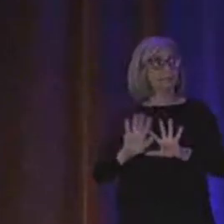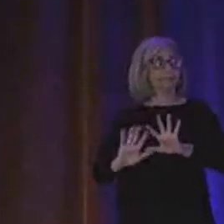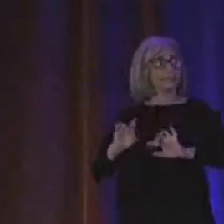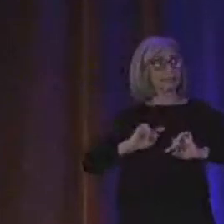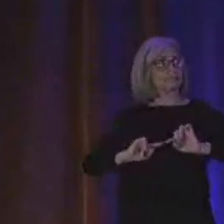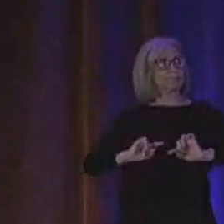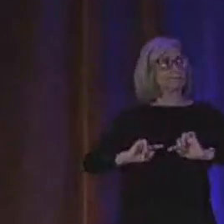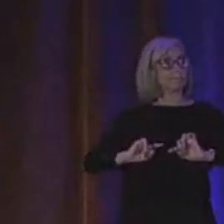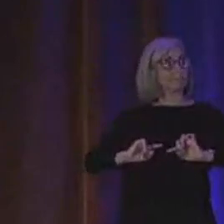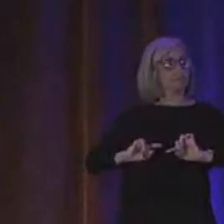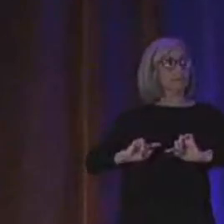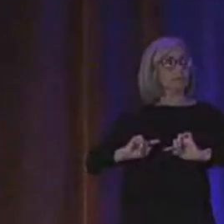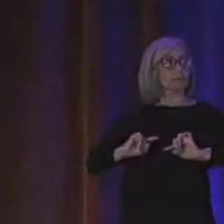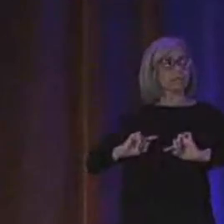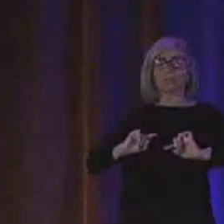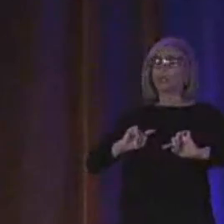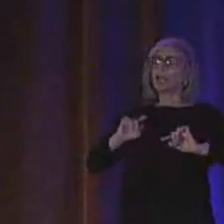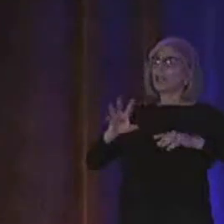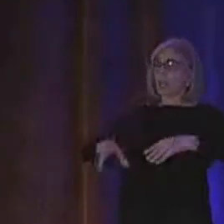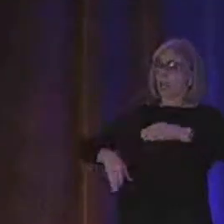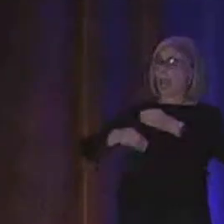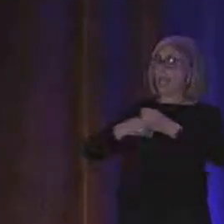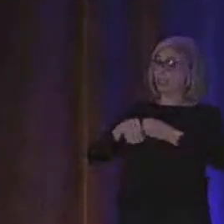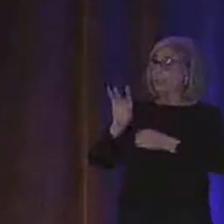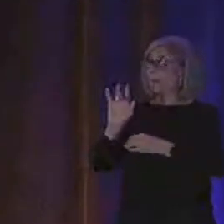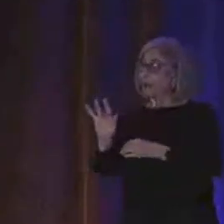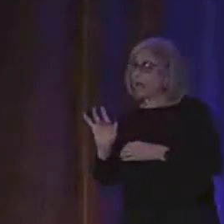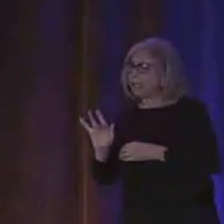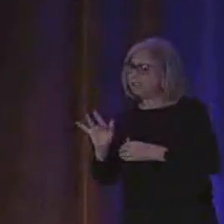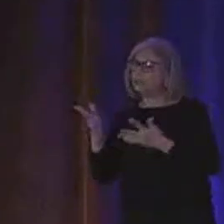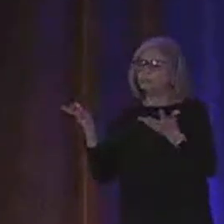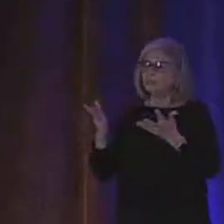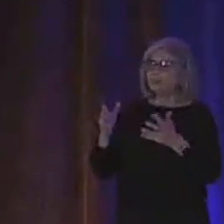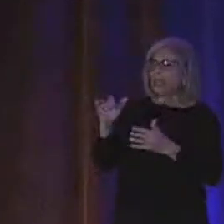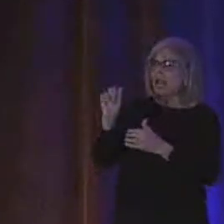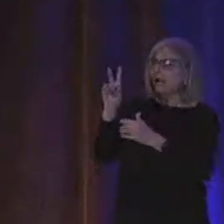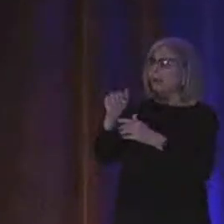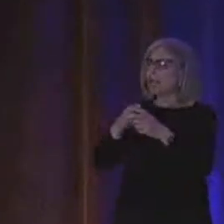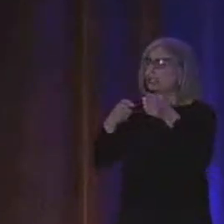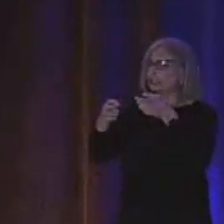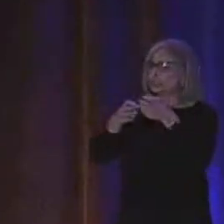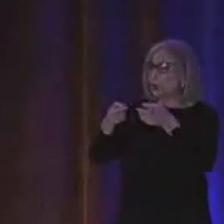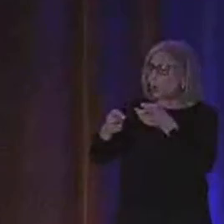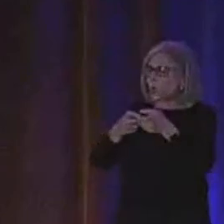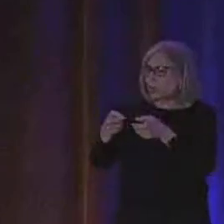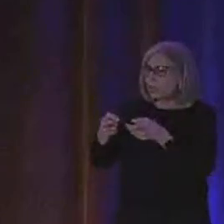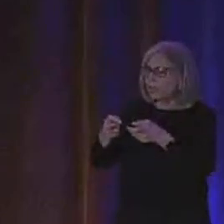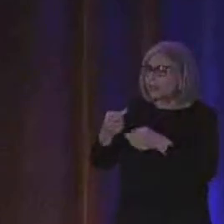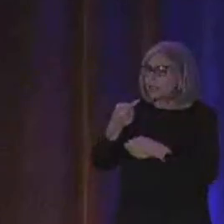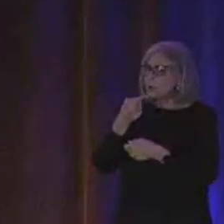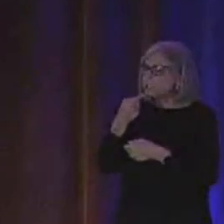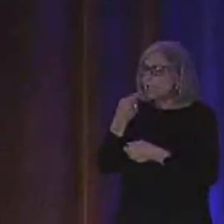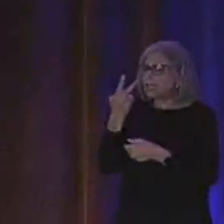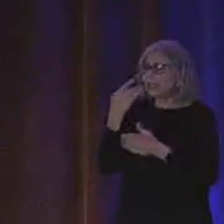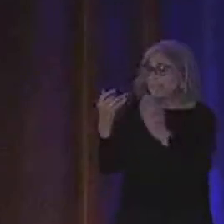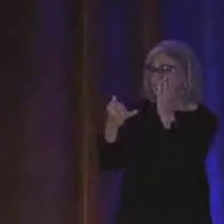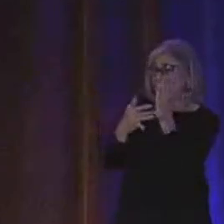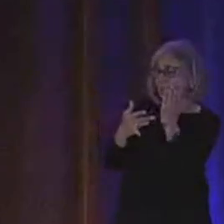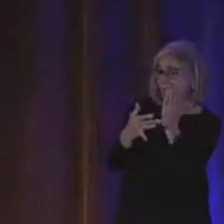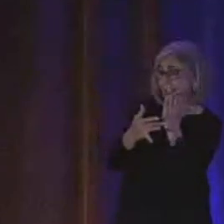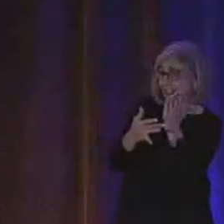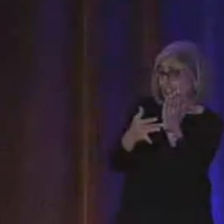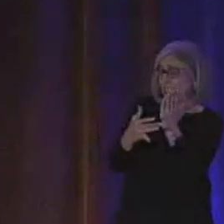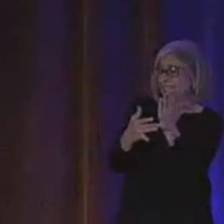attributes you add to the button are ARIA controls, which will tell assistive technology the ID